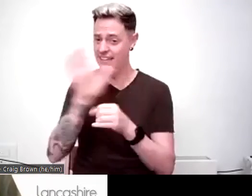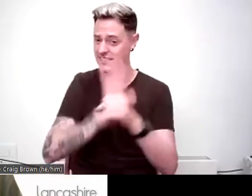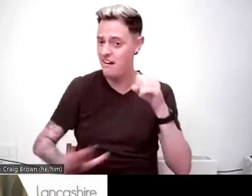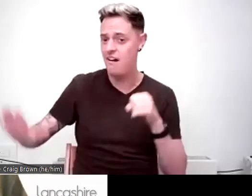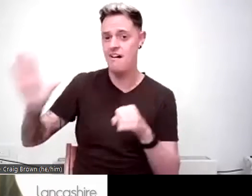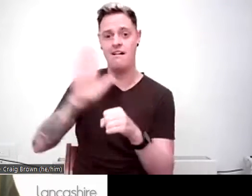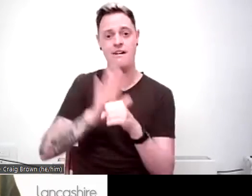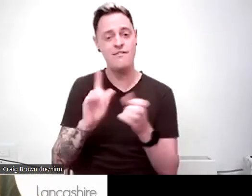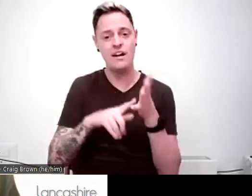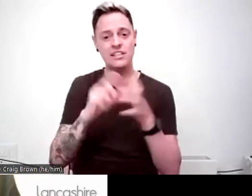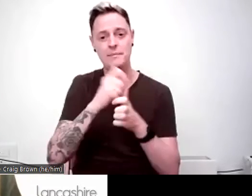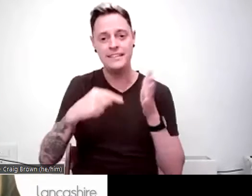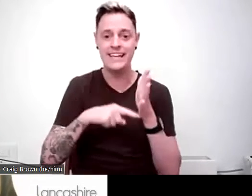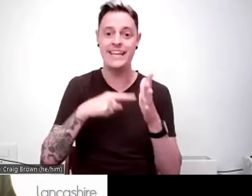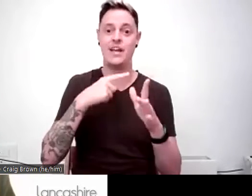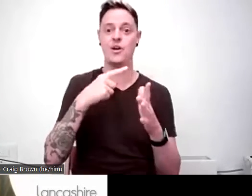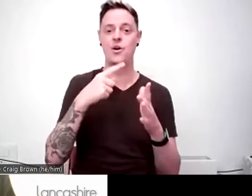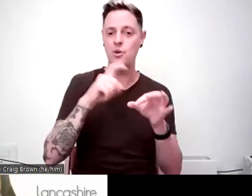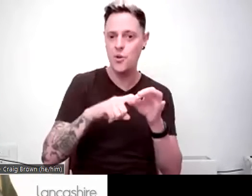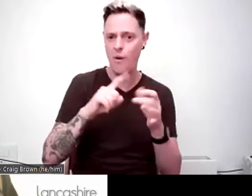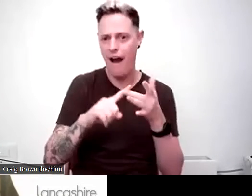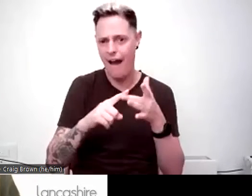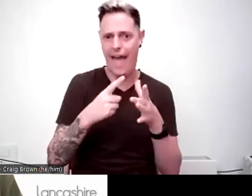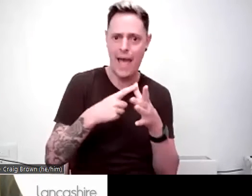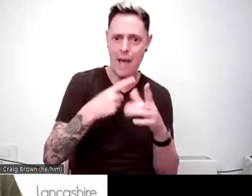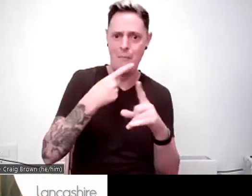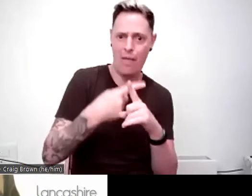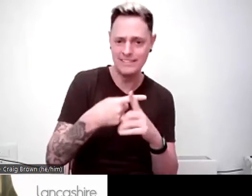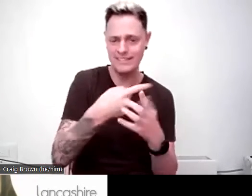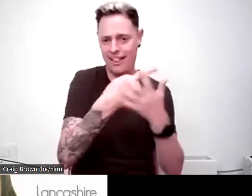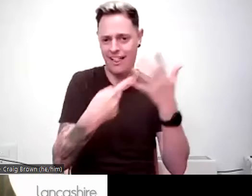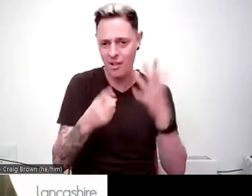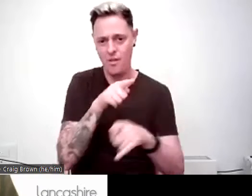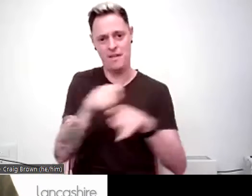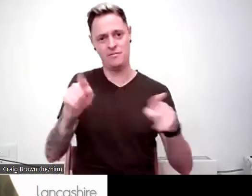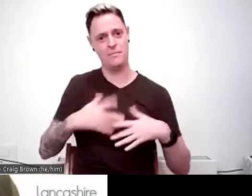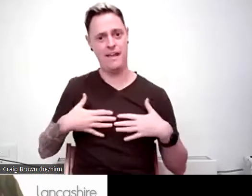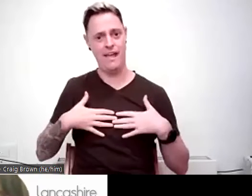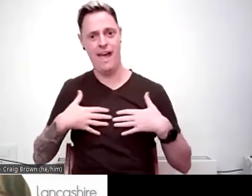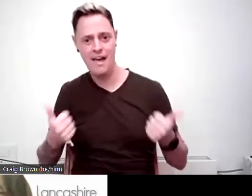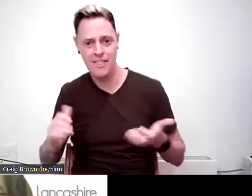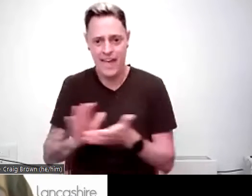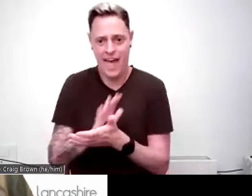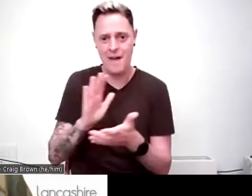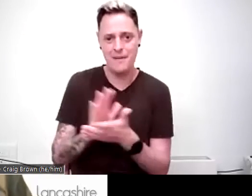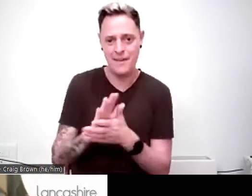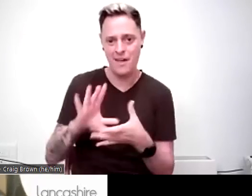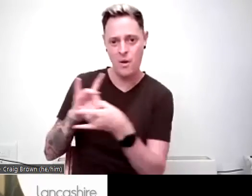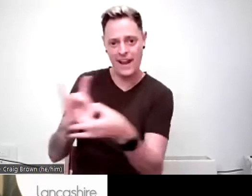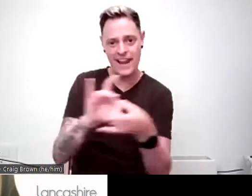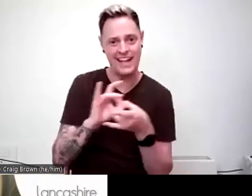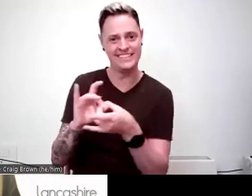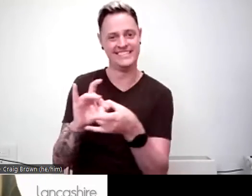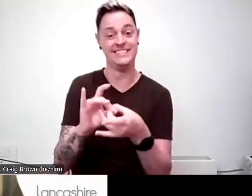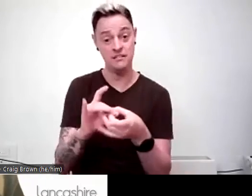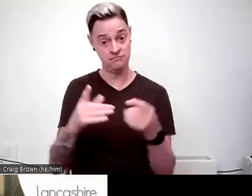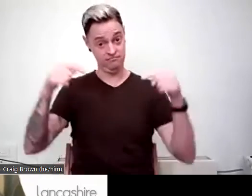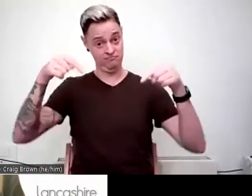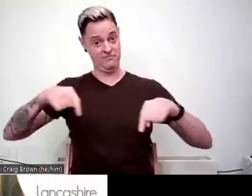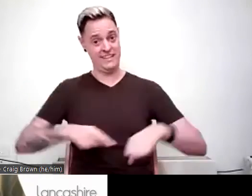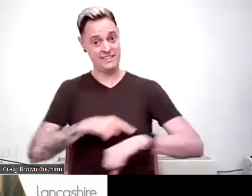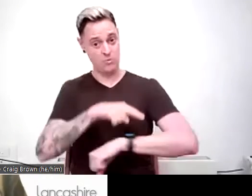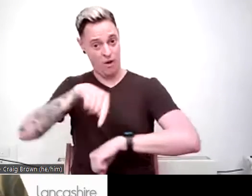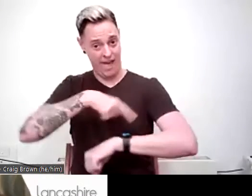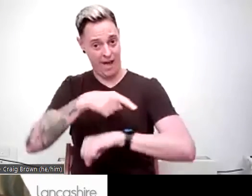the LGBTQIA+ spectrum feeling happier, healthier and well connected. And this LGBT Mental Health